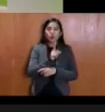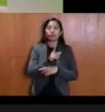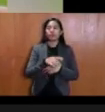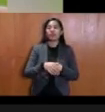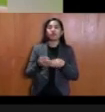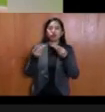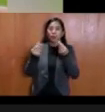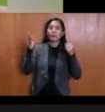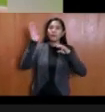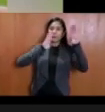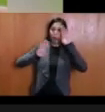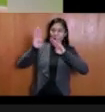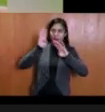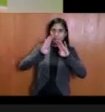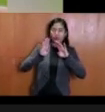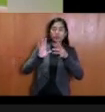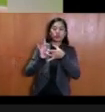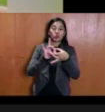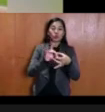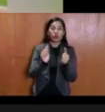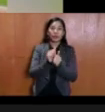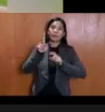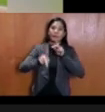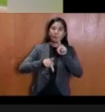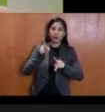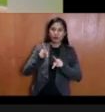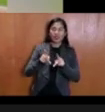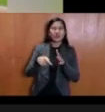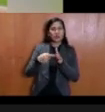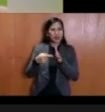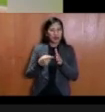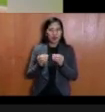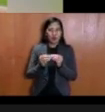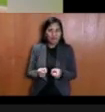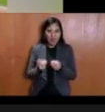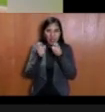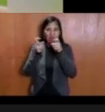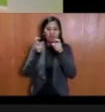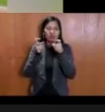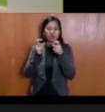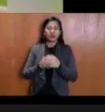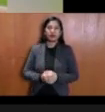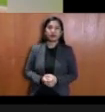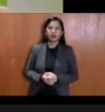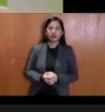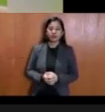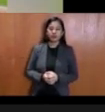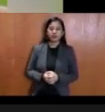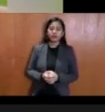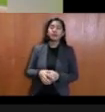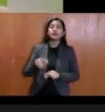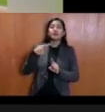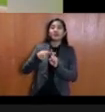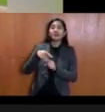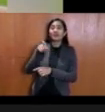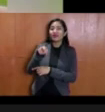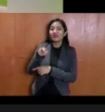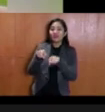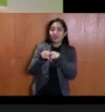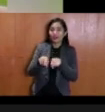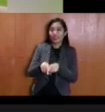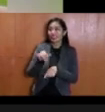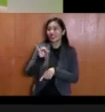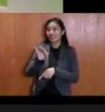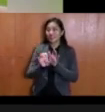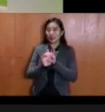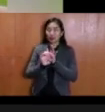market, sometimes faster and at a much greater pace. And then you need also, if you're going to try to do new